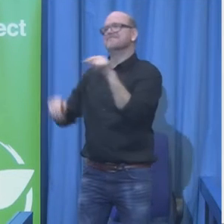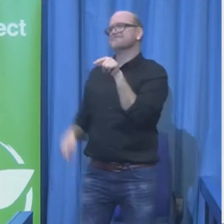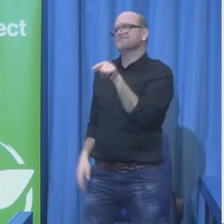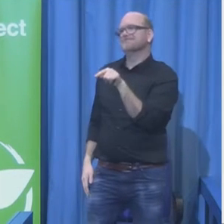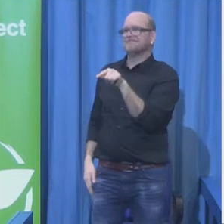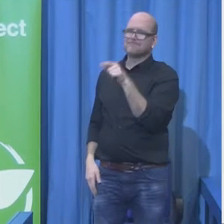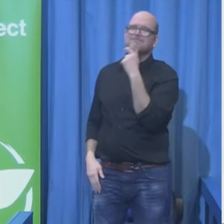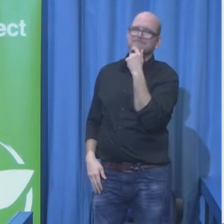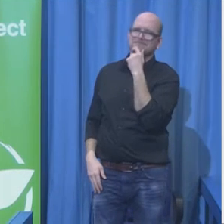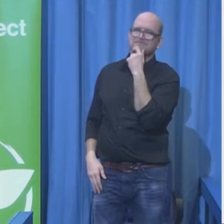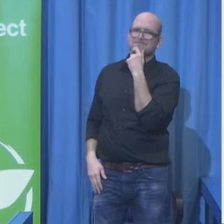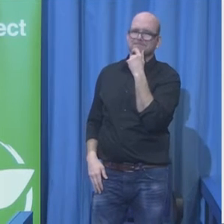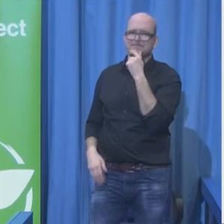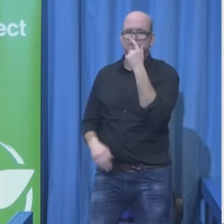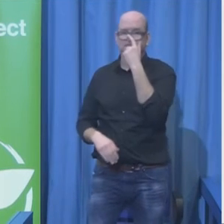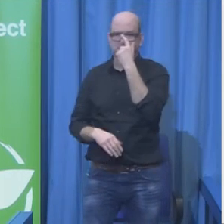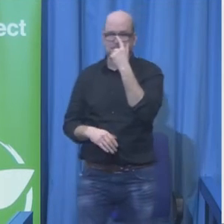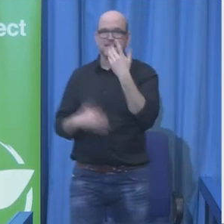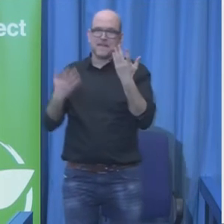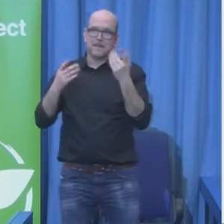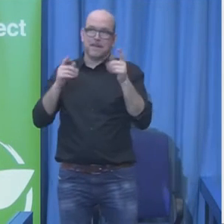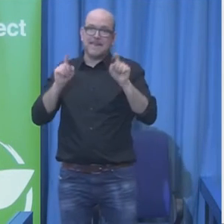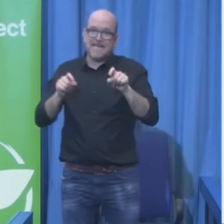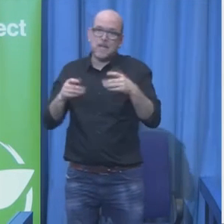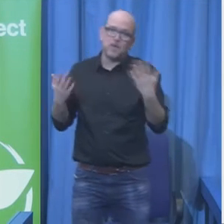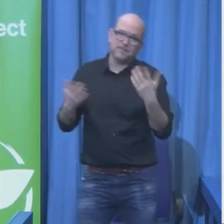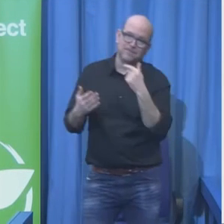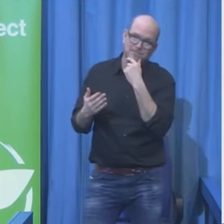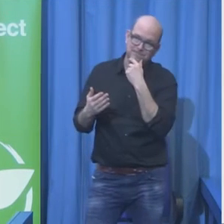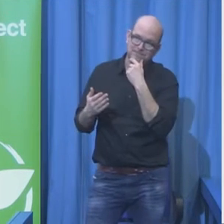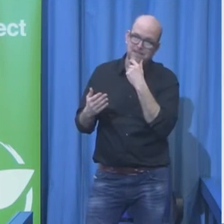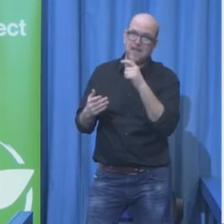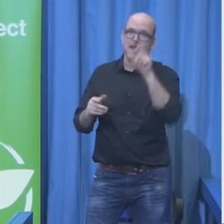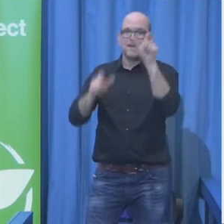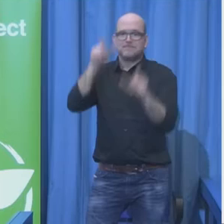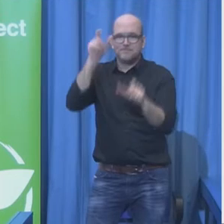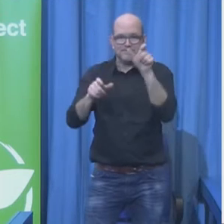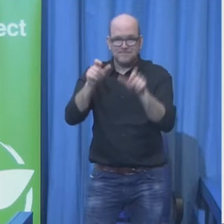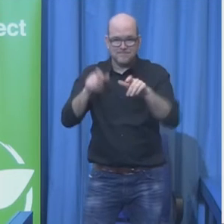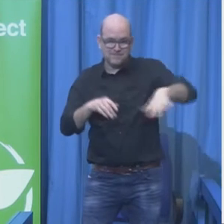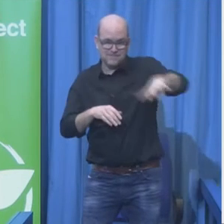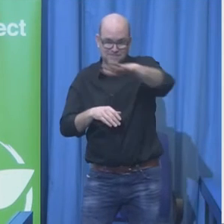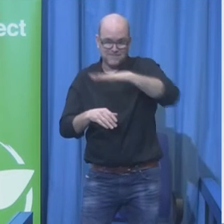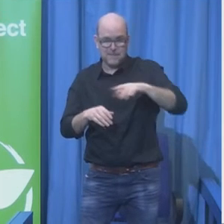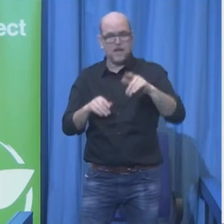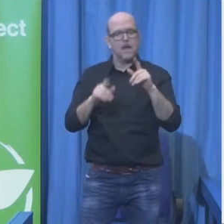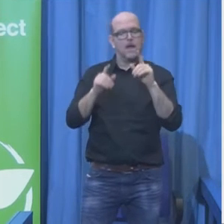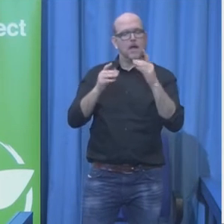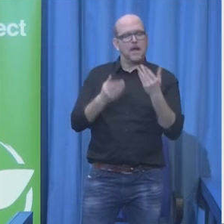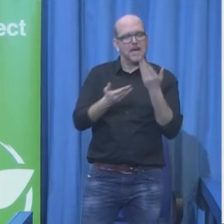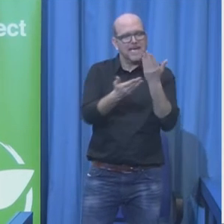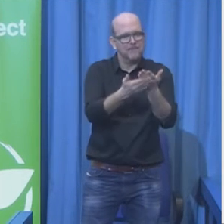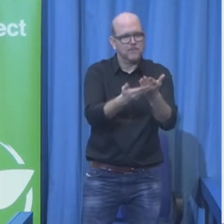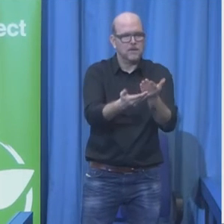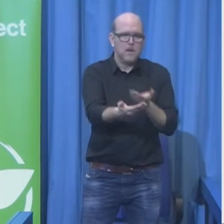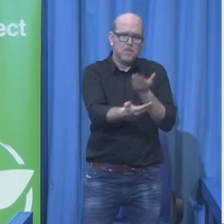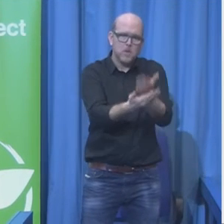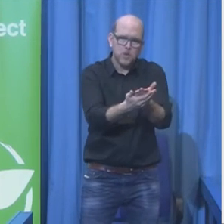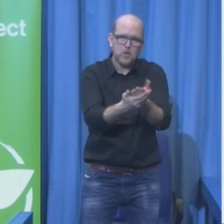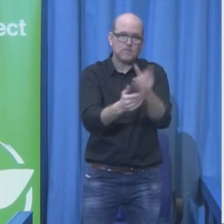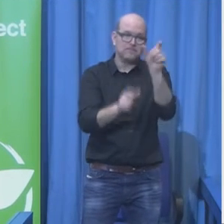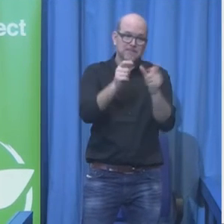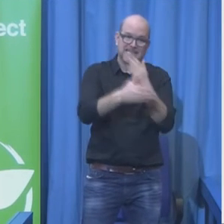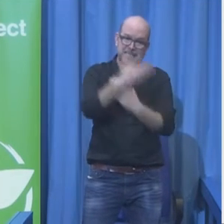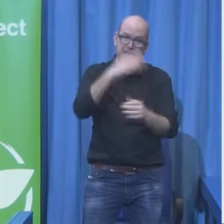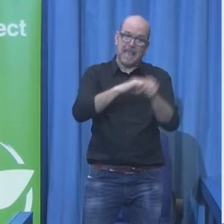with disabilities. Mm-hmm. So I think thank you for bringing that to our attention. Eric Chang from UNDESA. Thank you very much. It